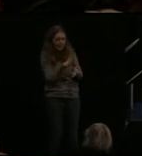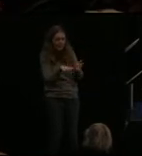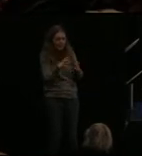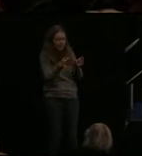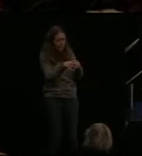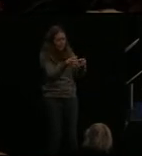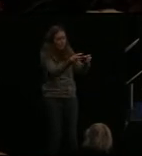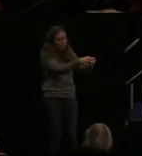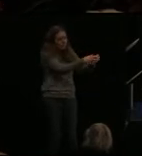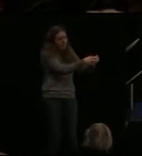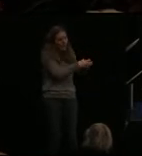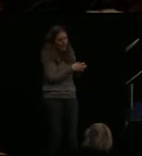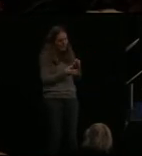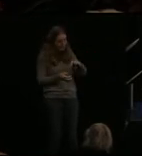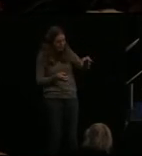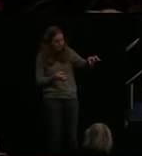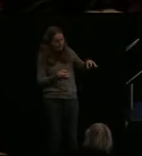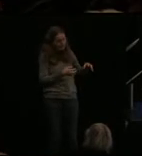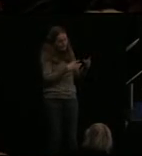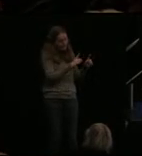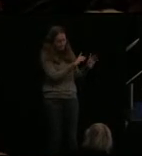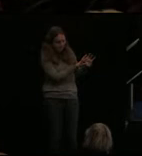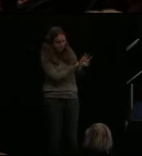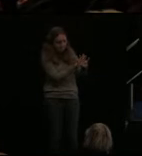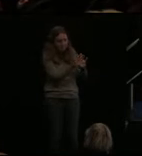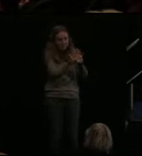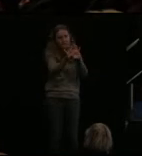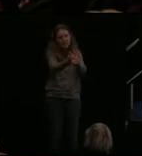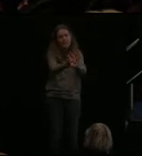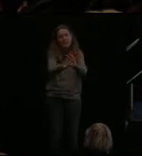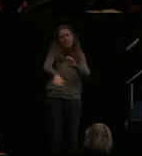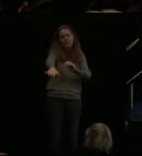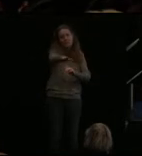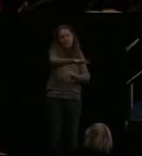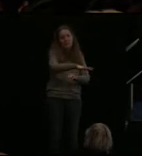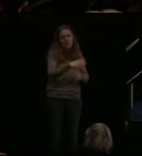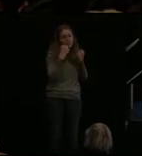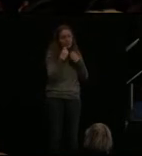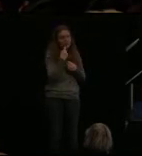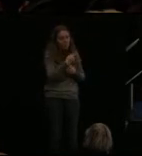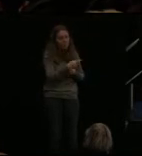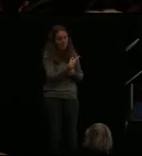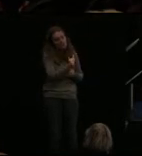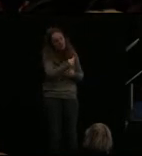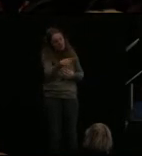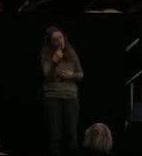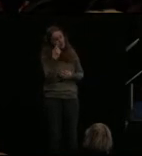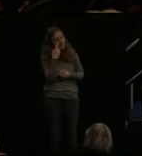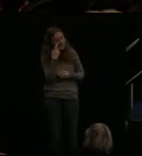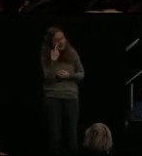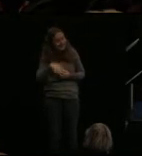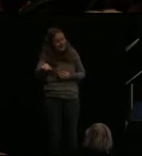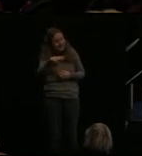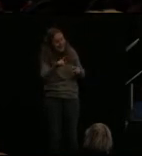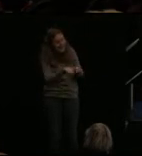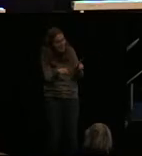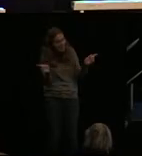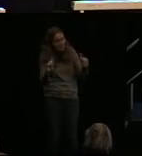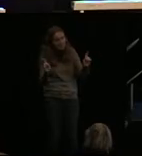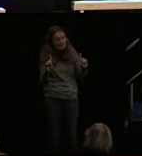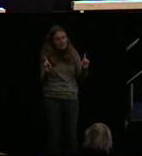the tribes, to go into the land. And Moses sent them to explore, and he said to them, go and see what the land is